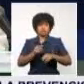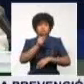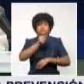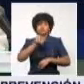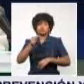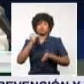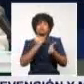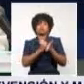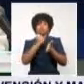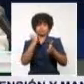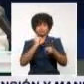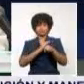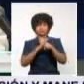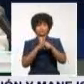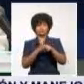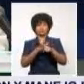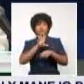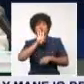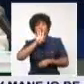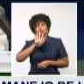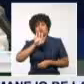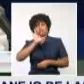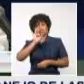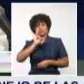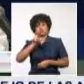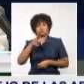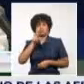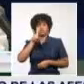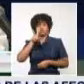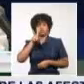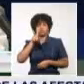47.1% of the cases were asymptomatic,